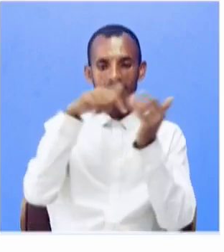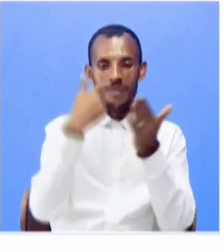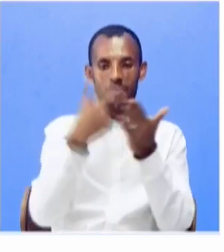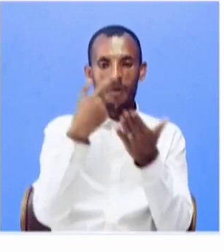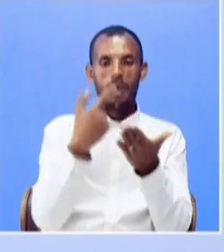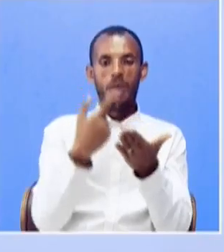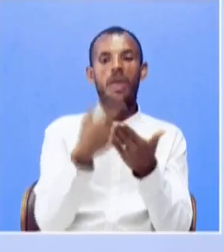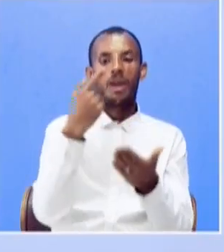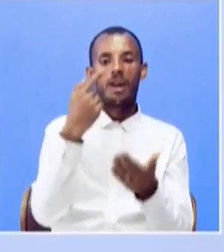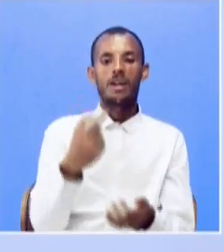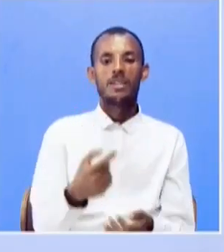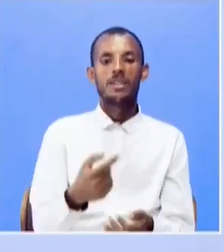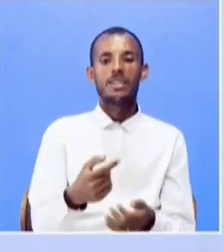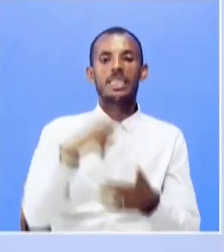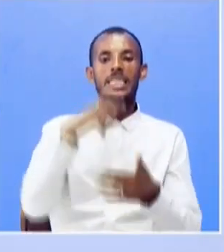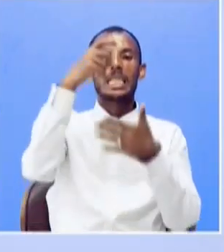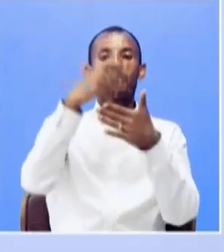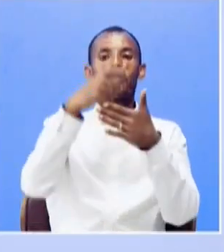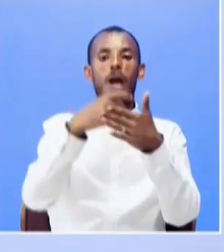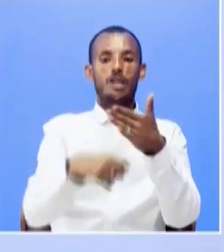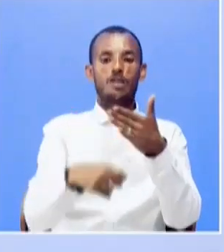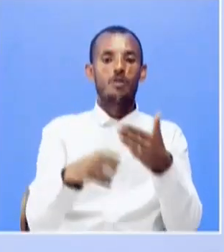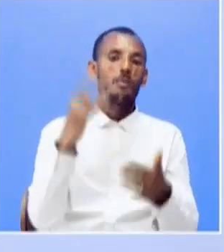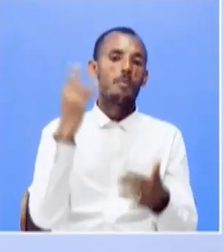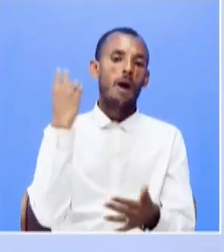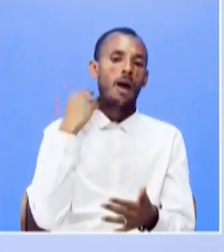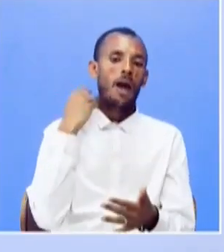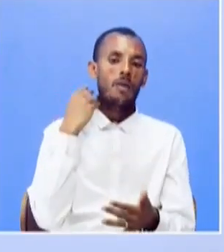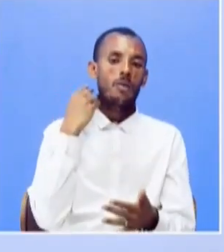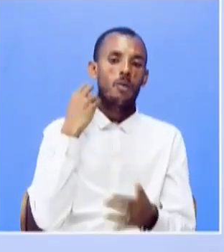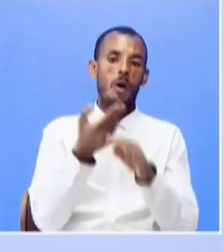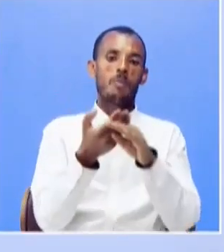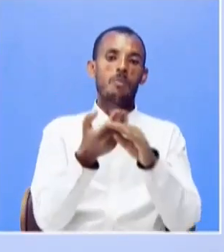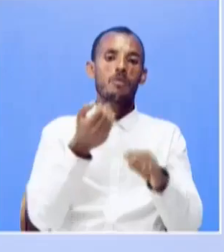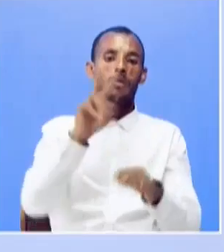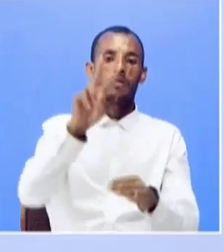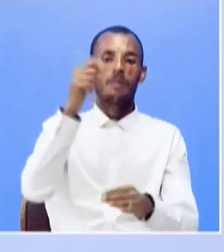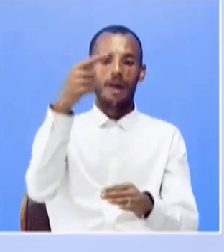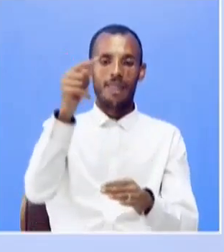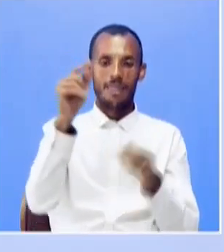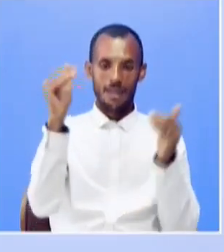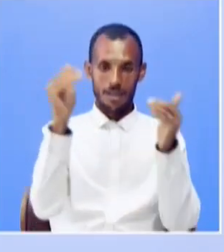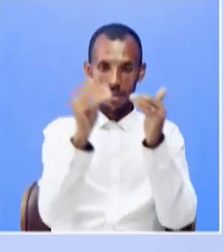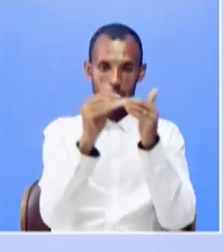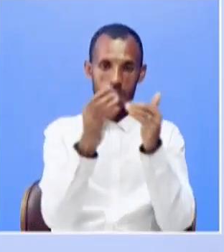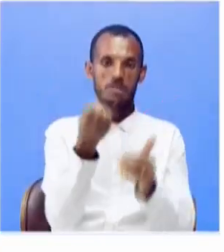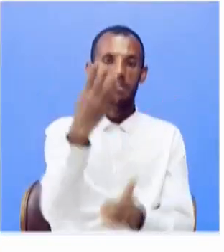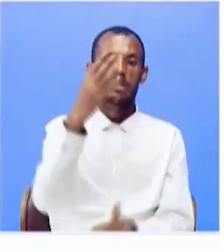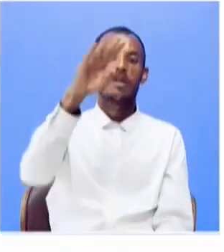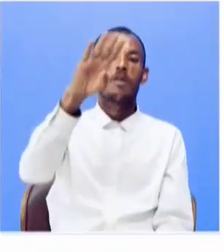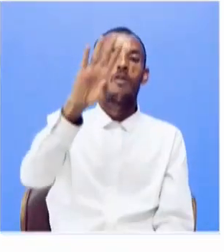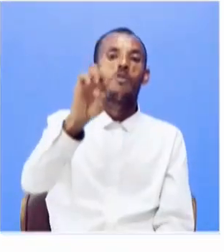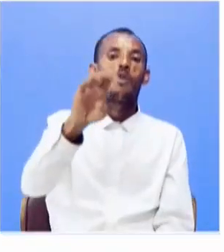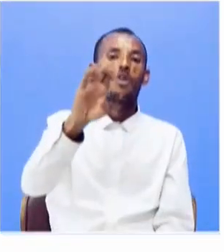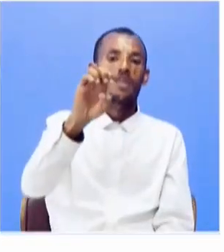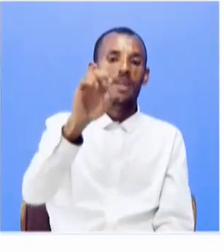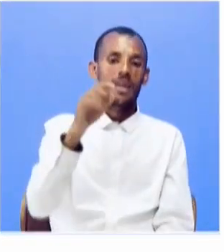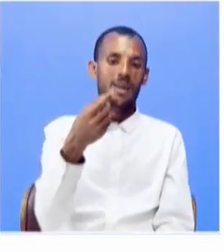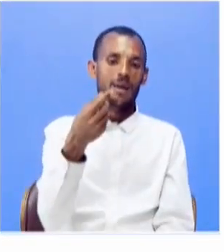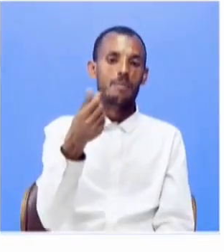here, the price of macchiato before VAT is 40